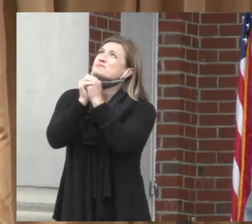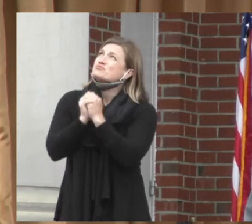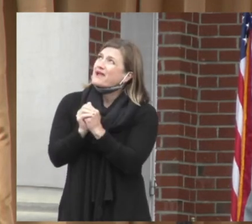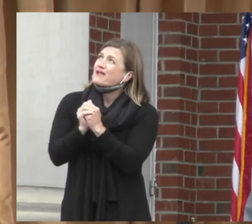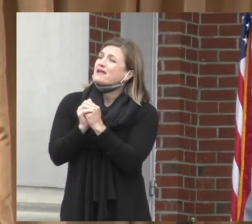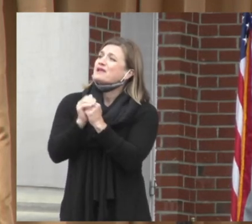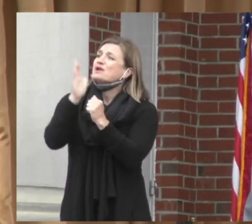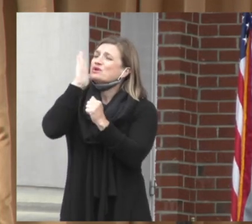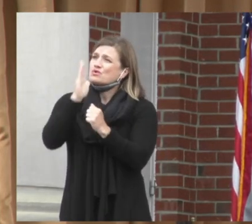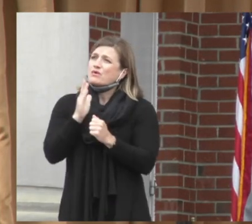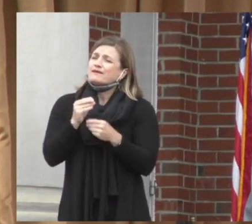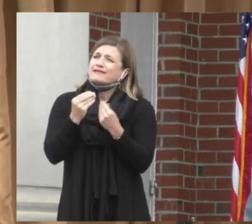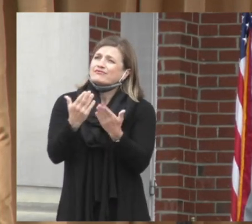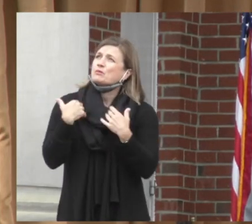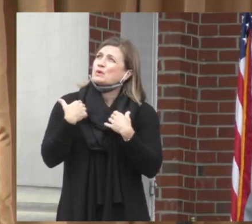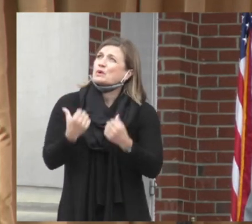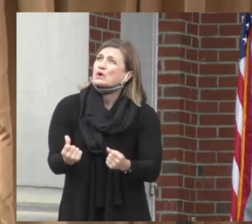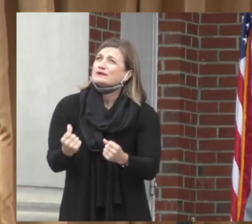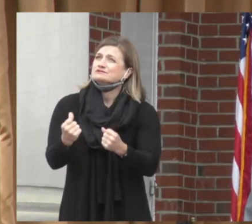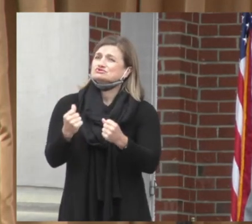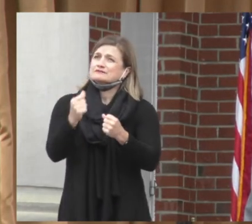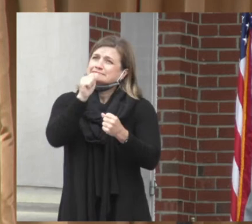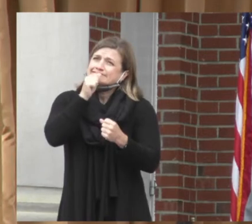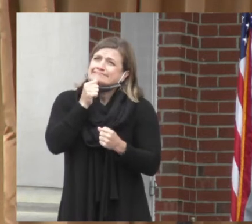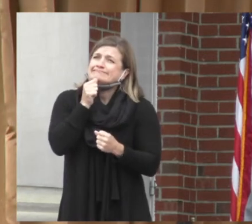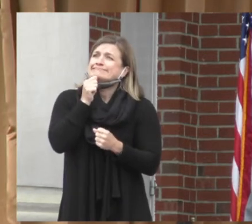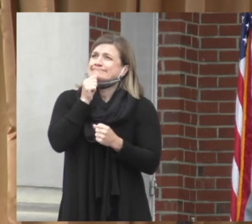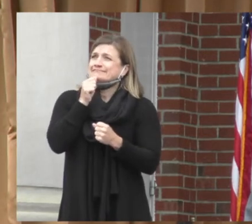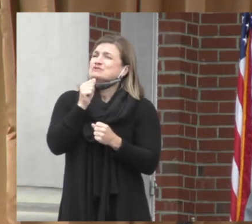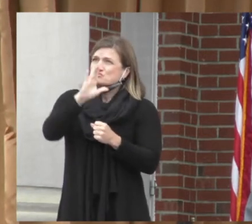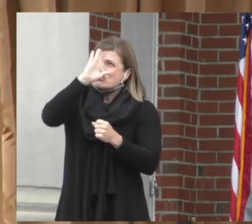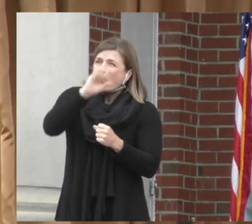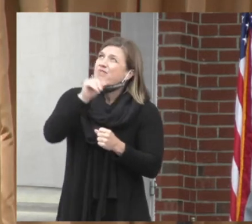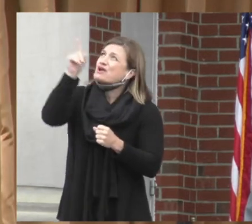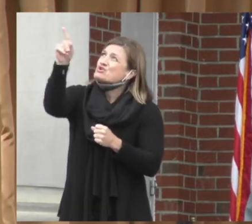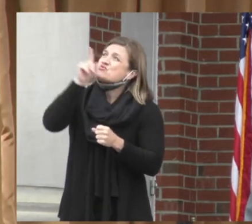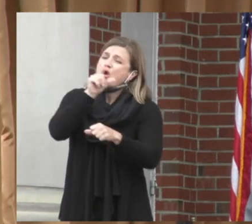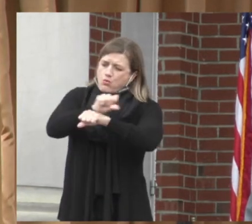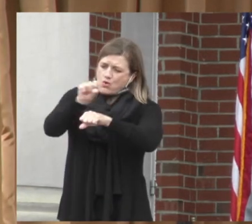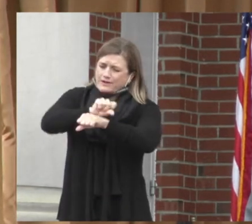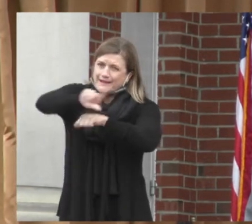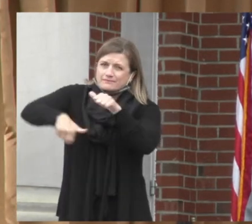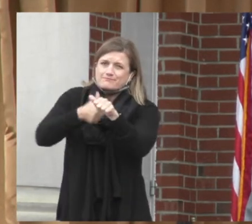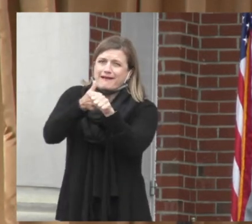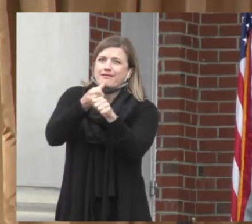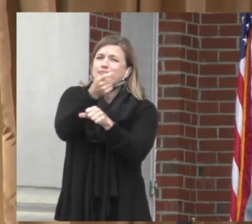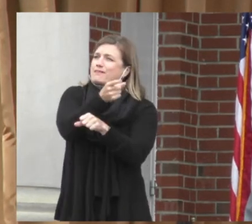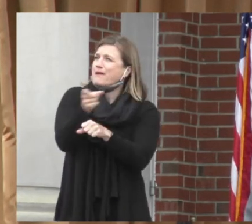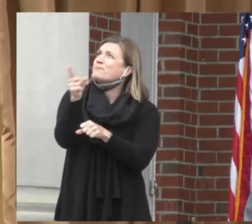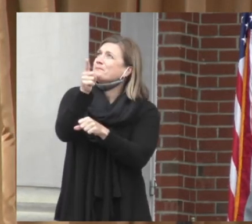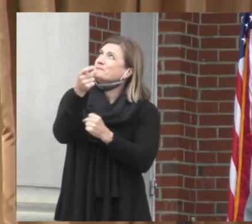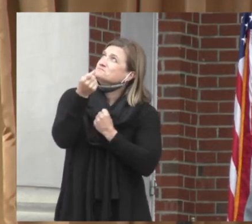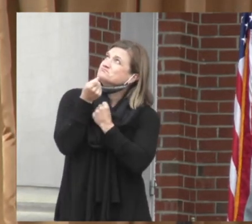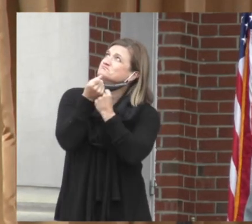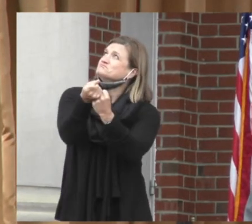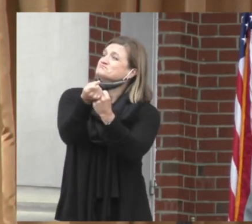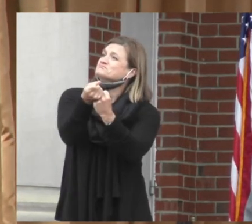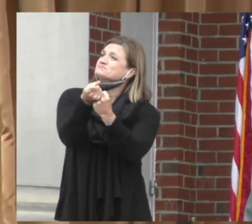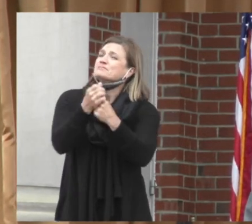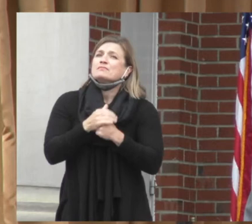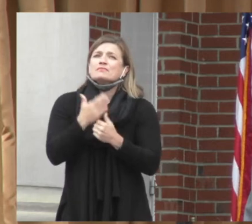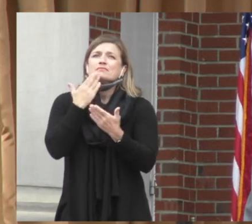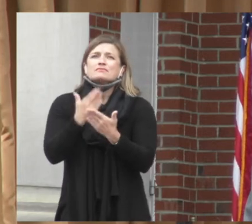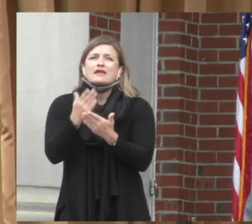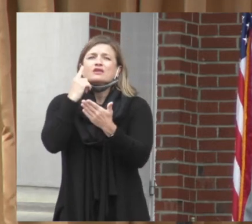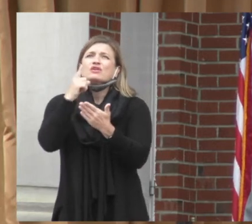fill graduates with courage and care and with the full knowledge that you are working behind the scenes in their lives. Thank you for giving us a spirit